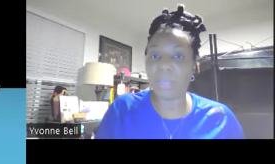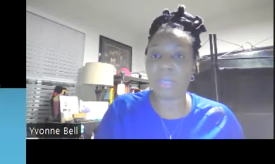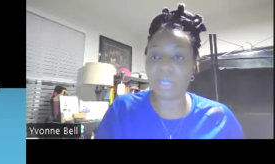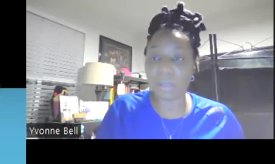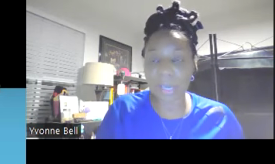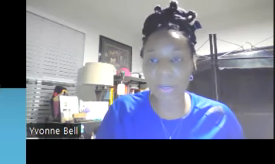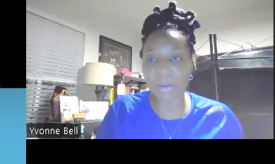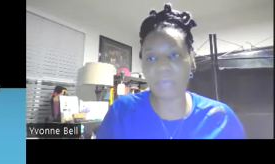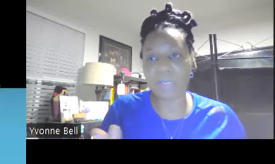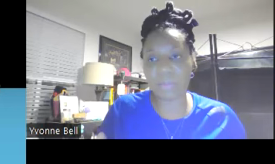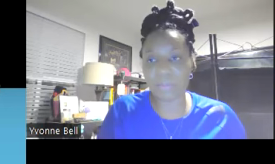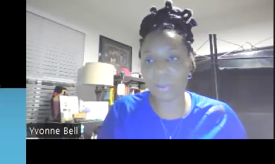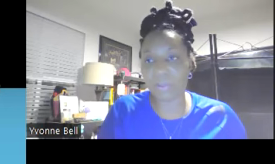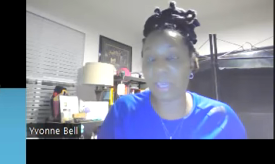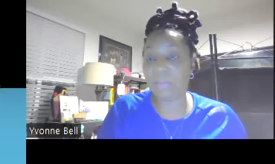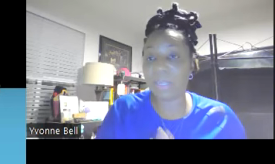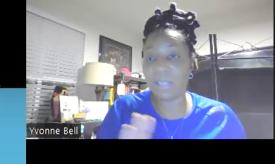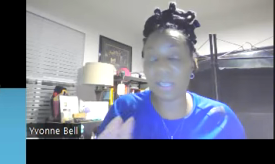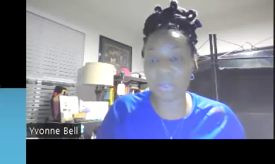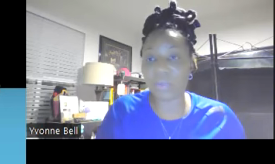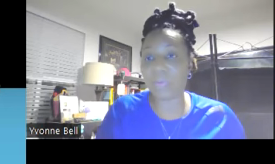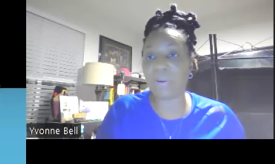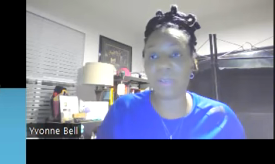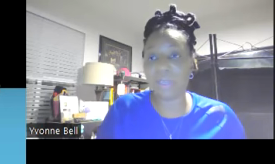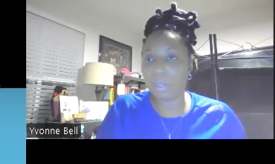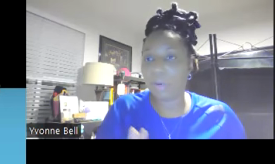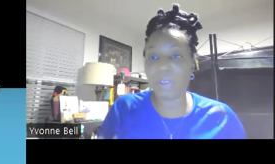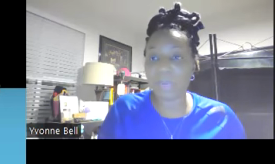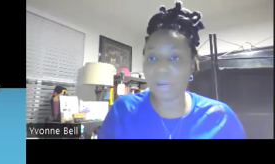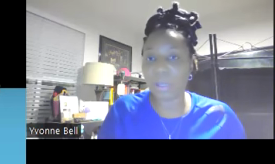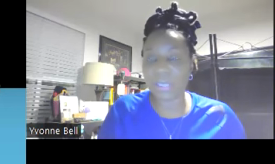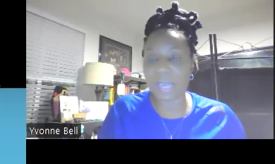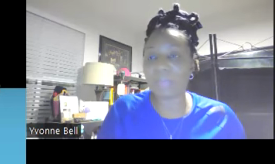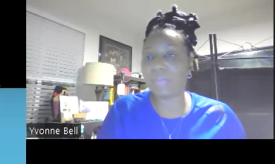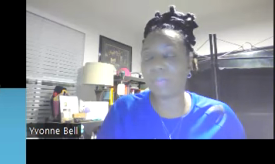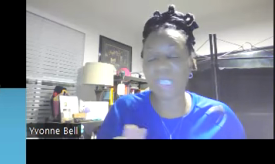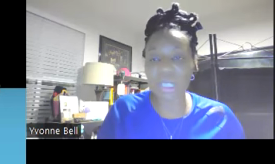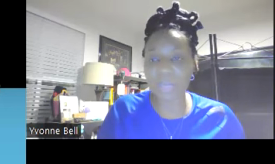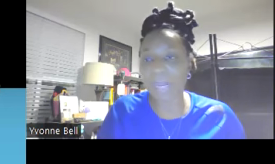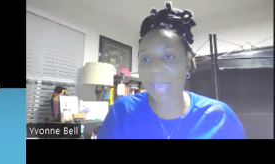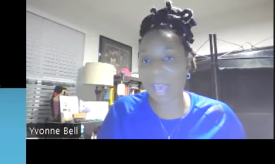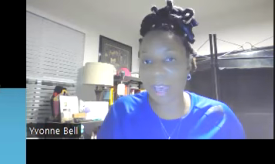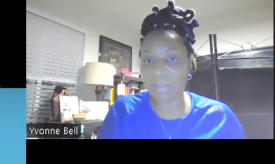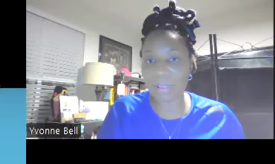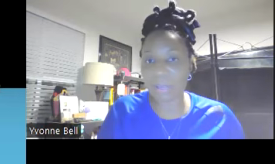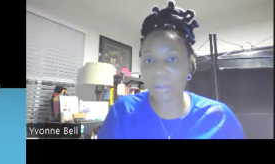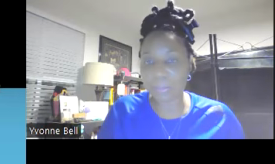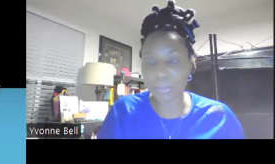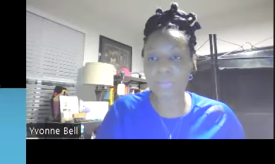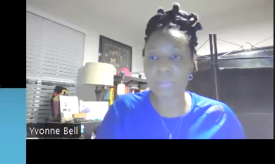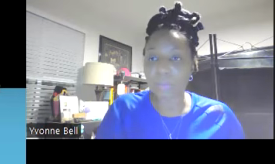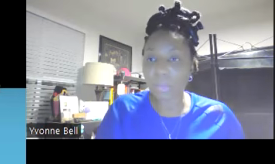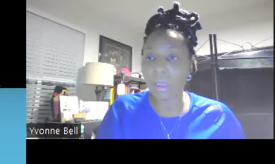why they mention the letter, and for some of you that have been in the industry for, very, very long time, potentially might not have the